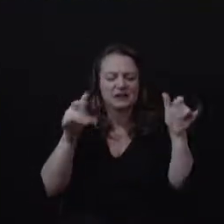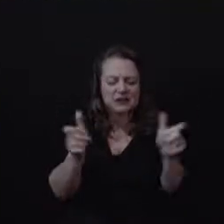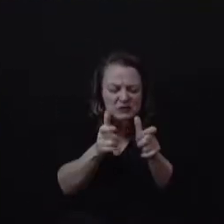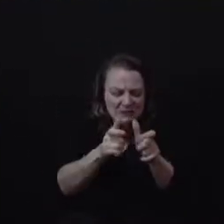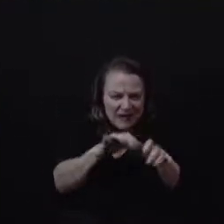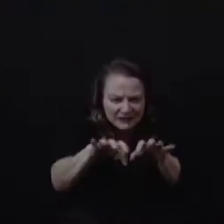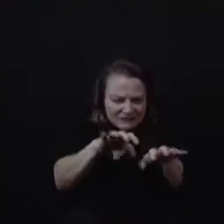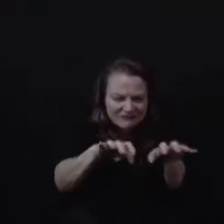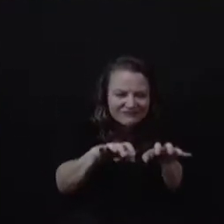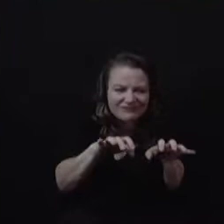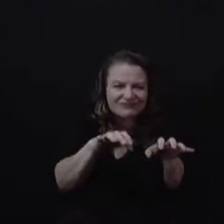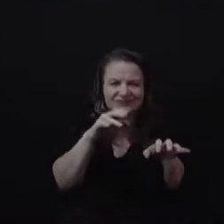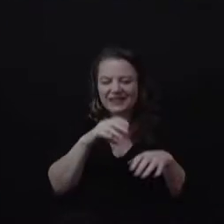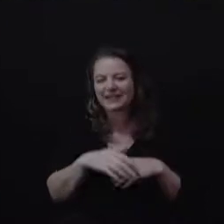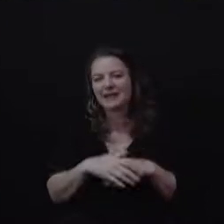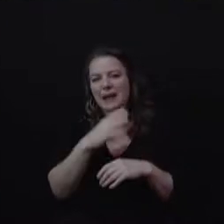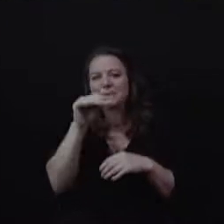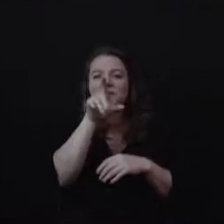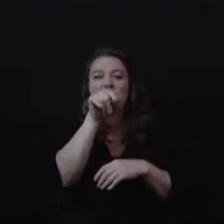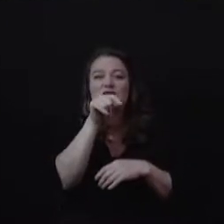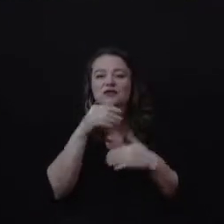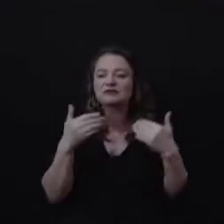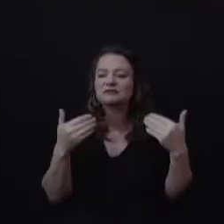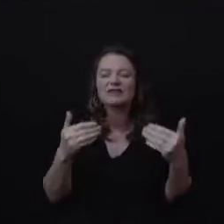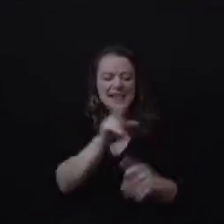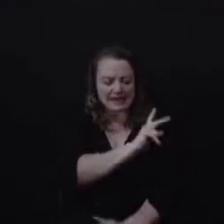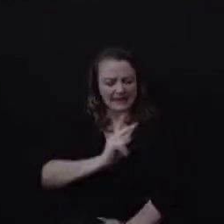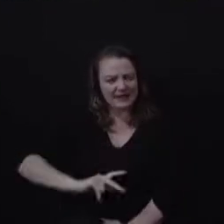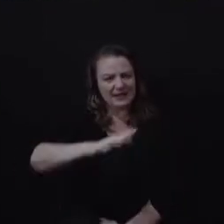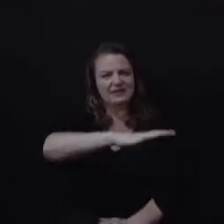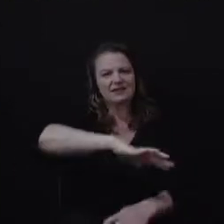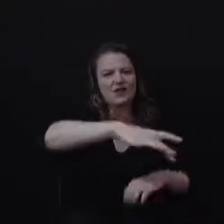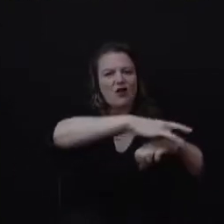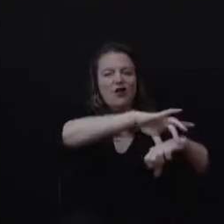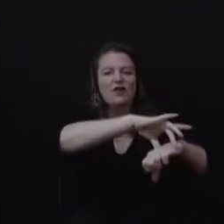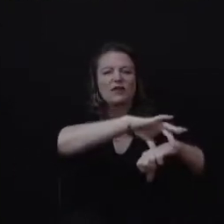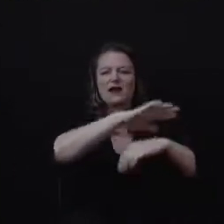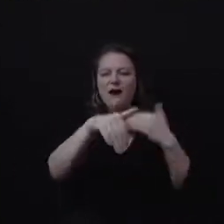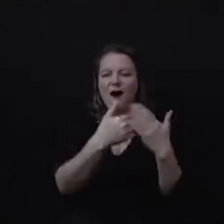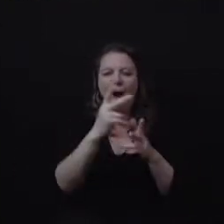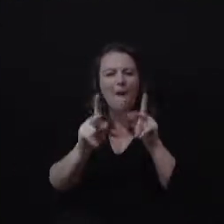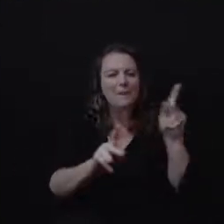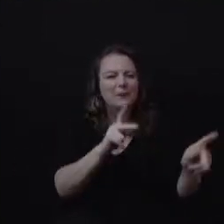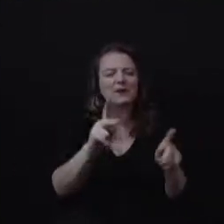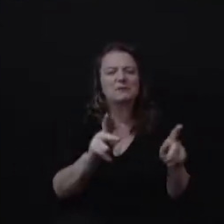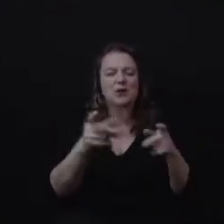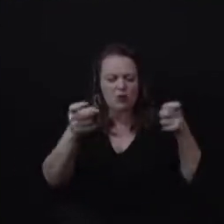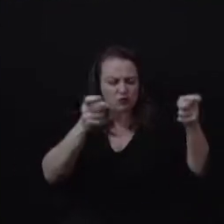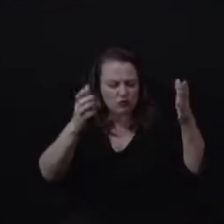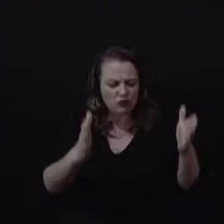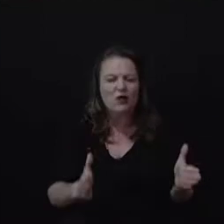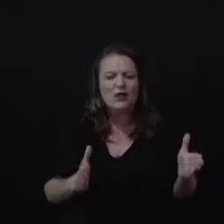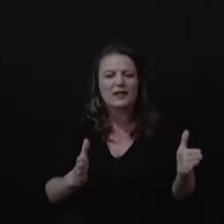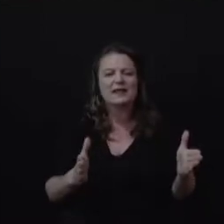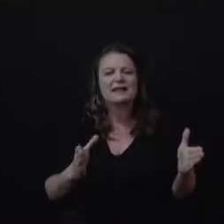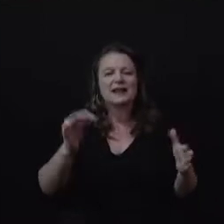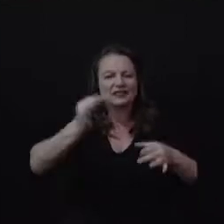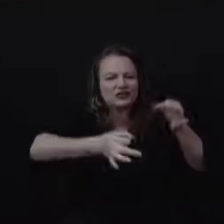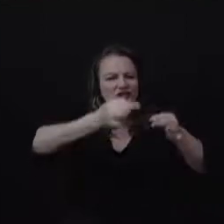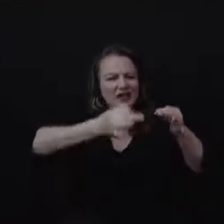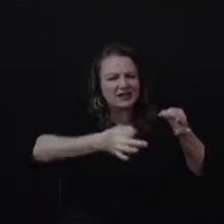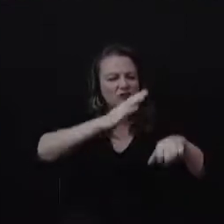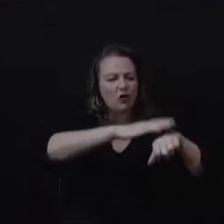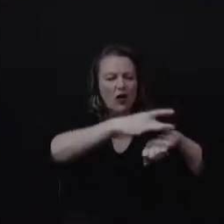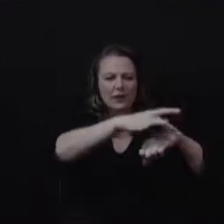scurrying animals and birds, kings of the earth and all people, rulers and judges of the